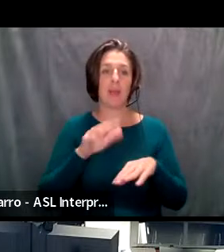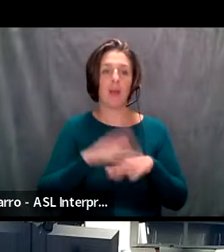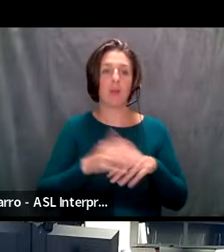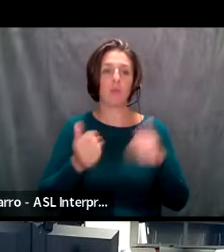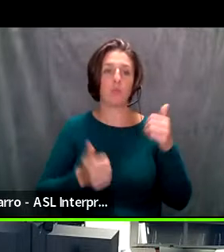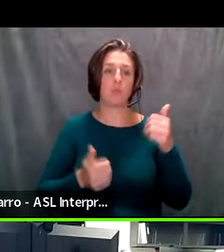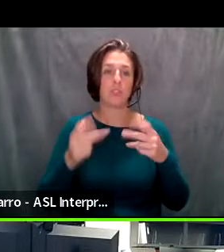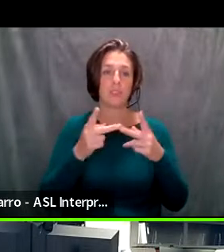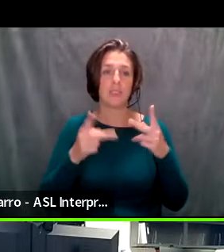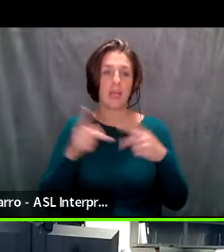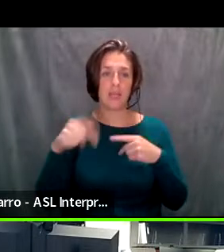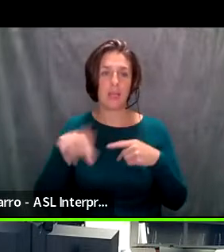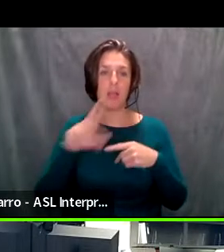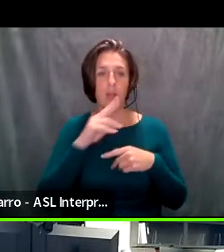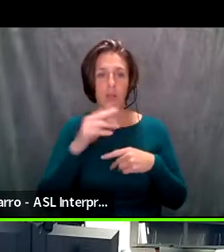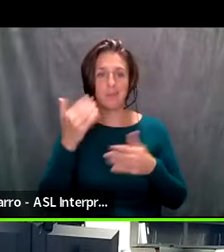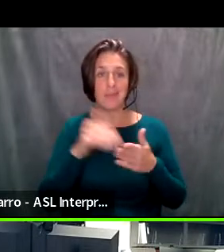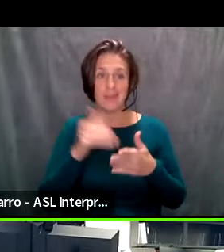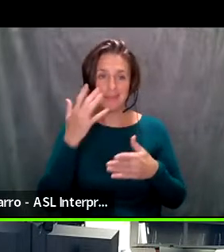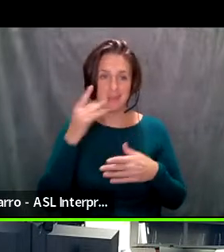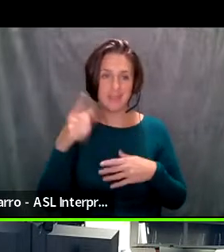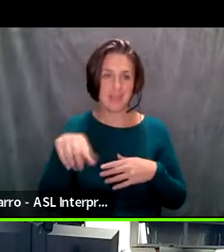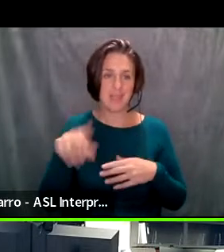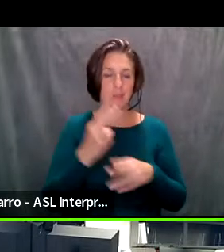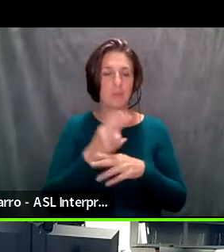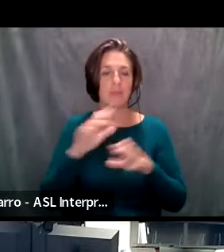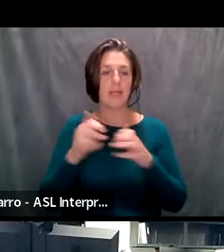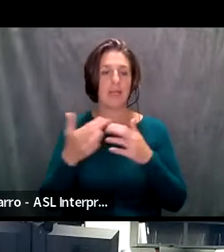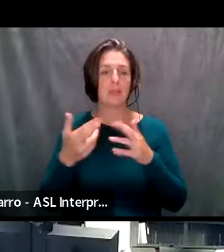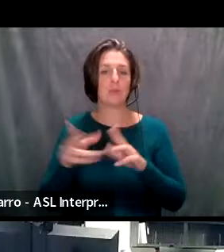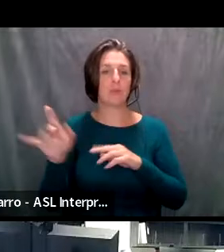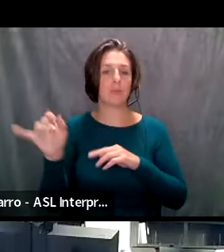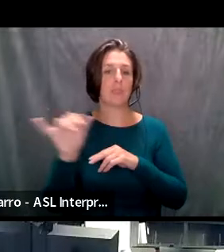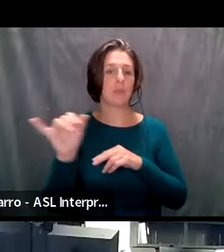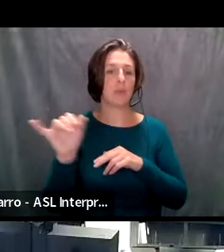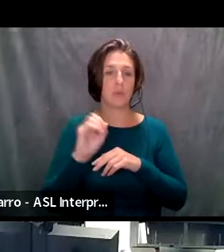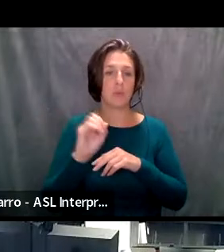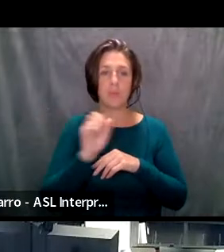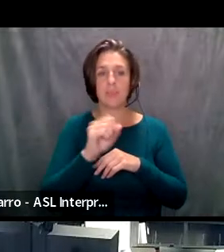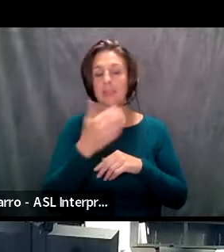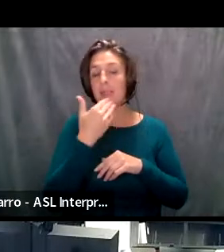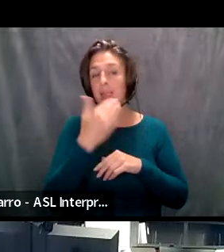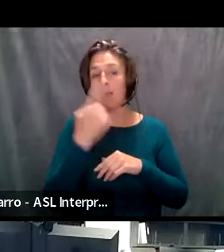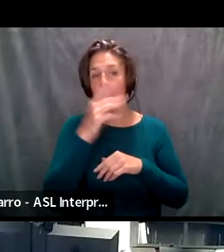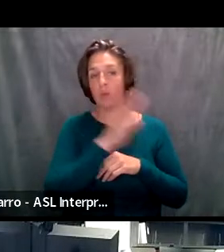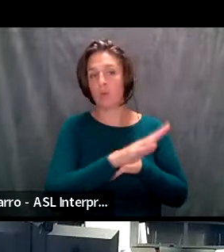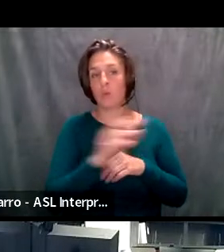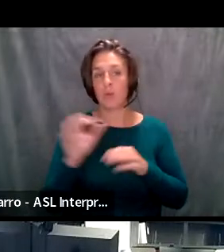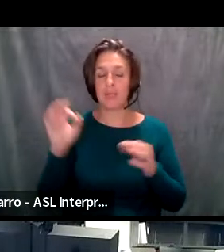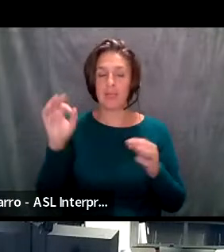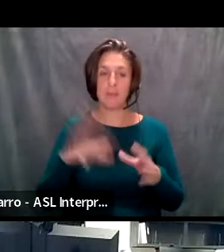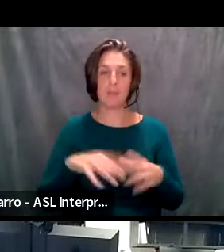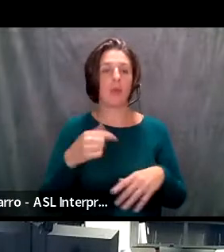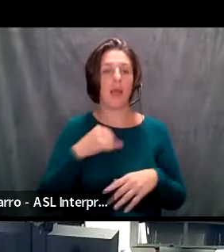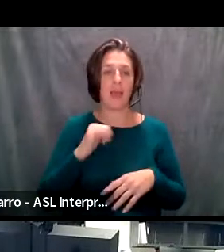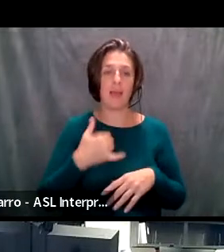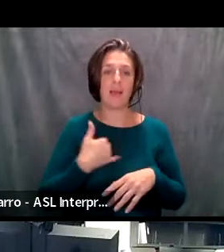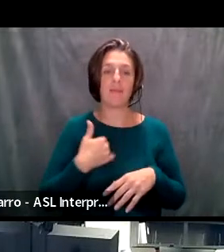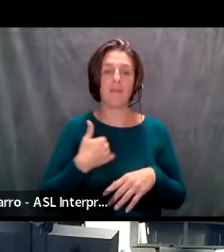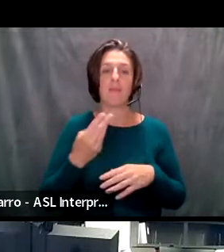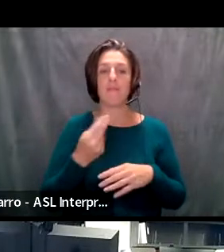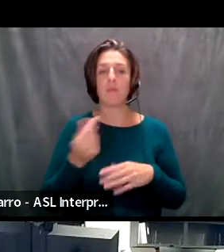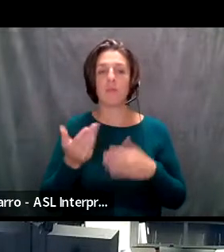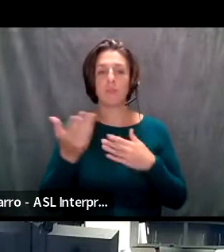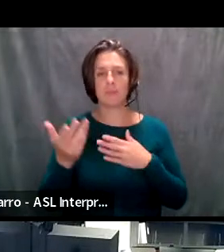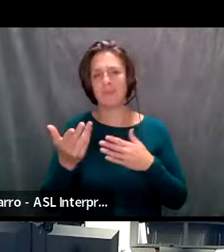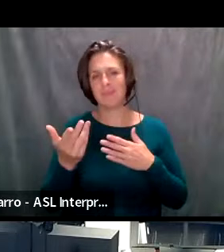because again, right, they use the classrooms as well. So yeah, thank you for your input. I have a couple suggestions, well, I